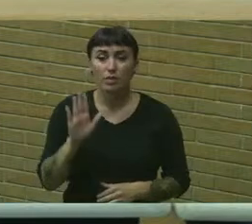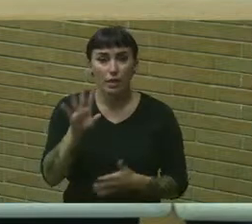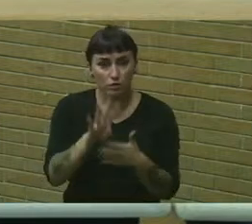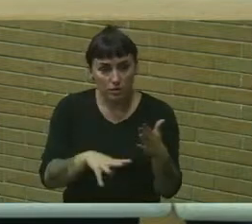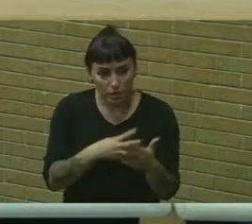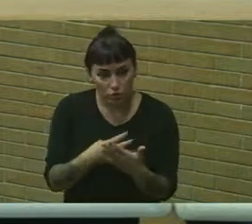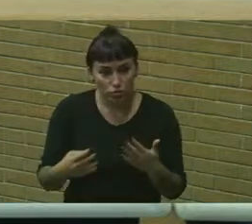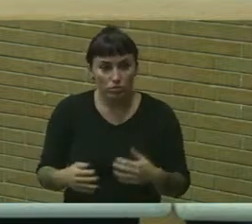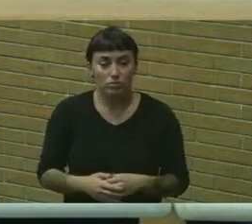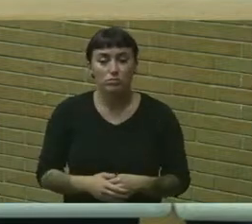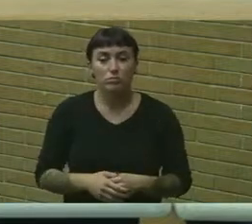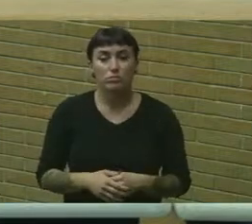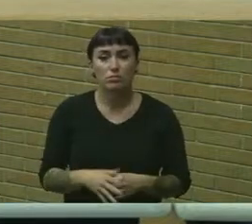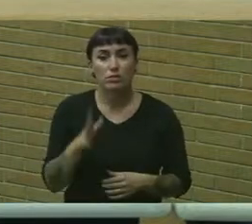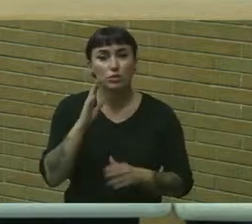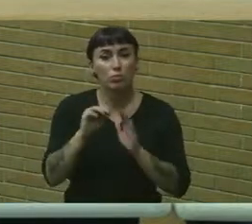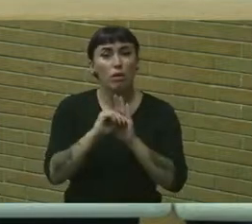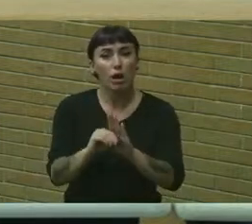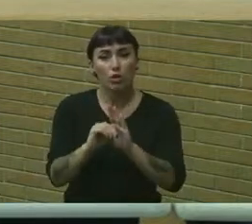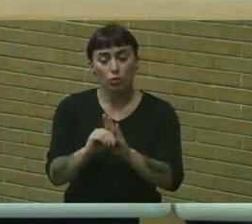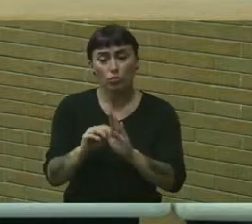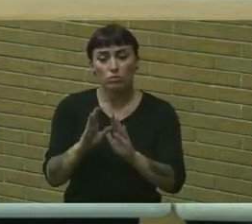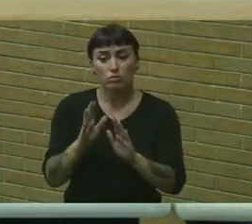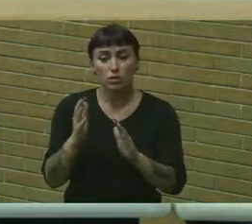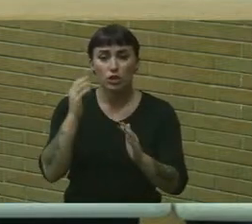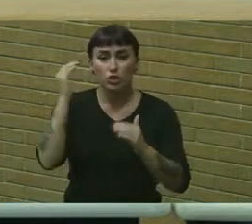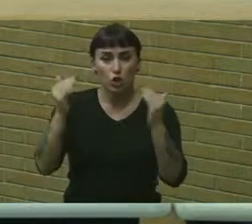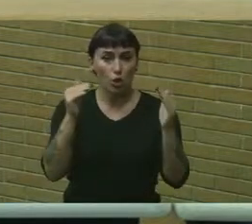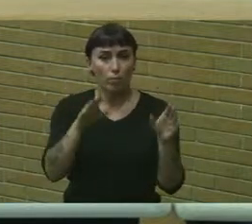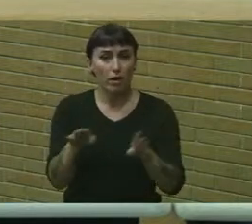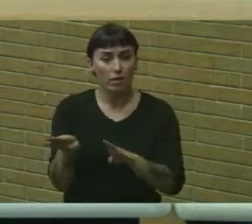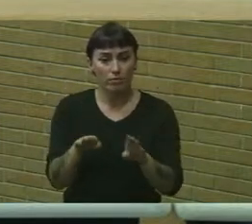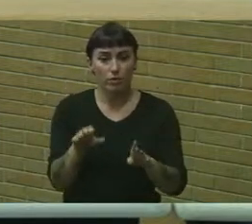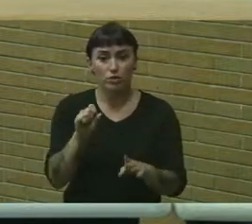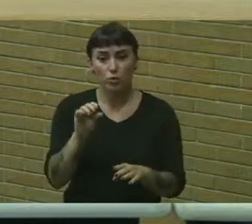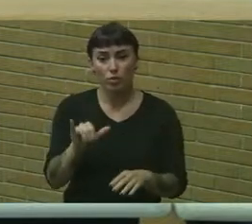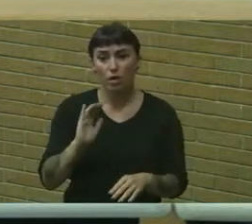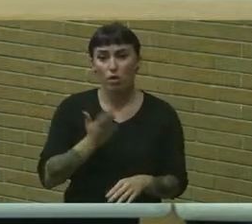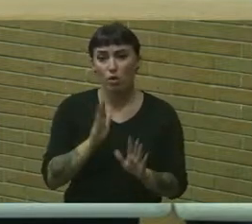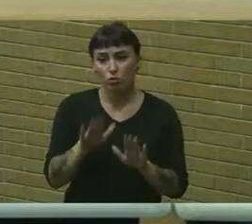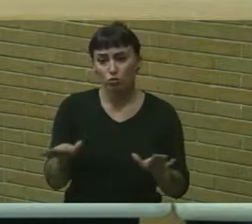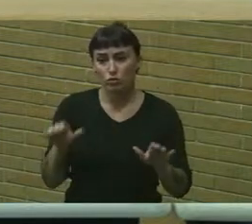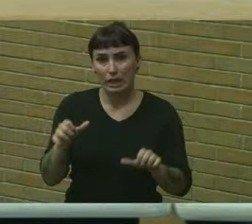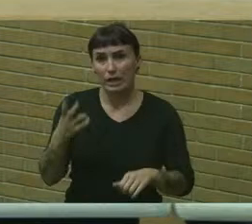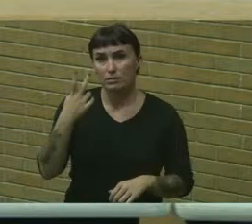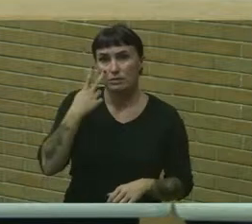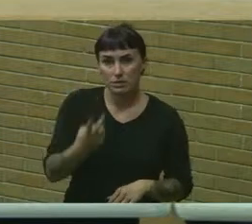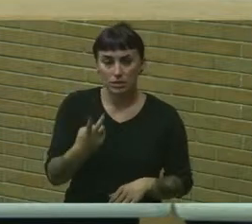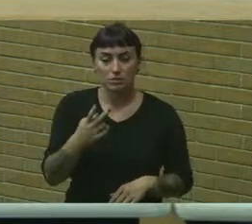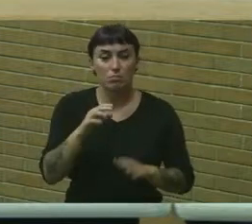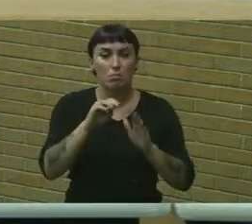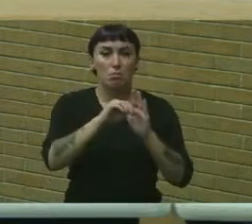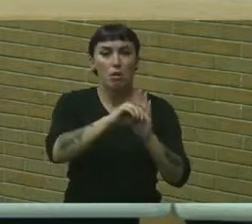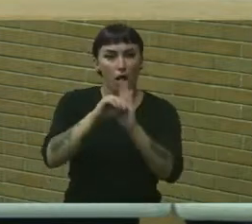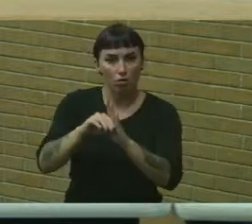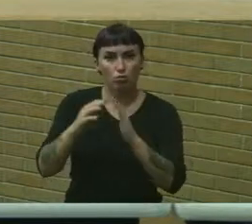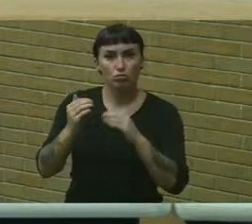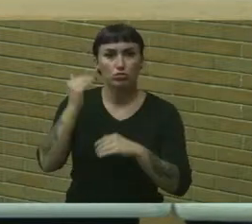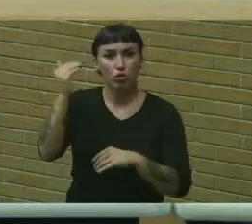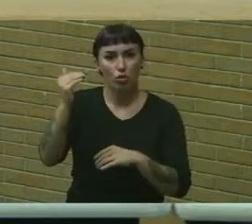schedules, and to model adult behavior so that our children can see modeled